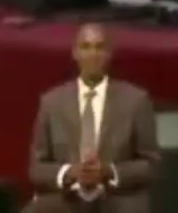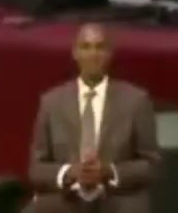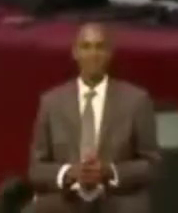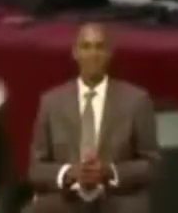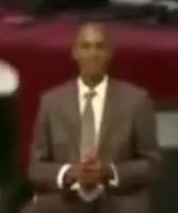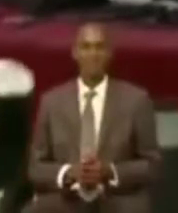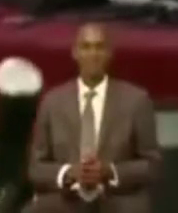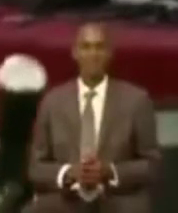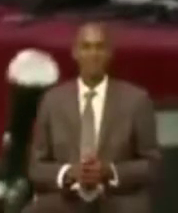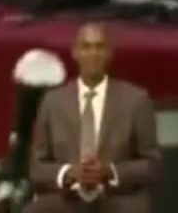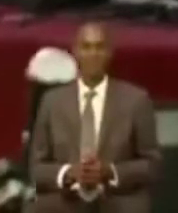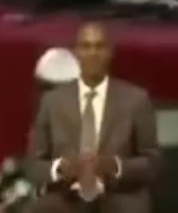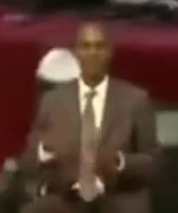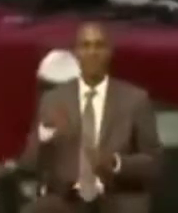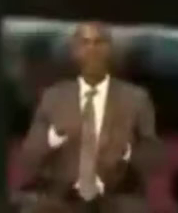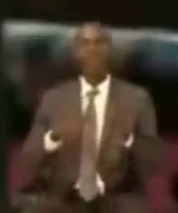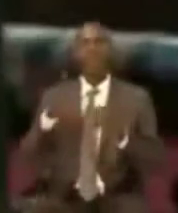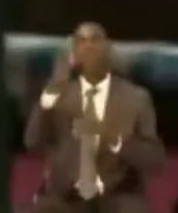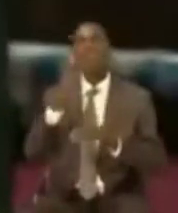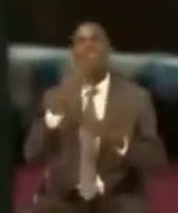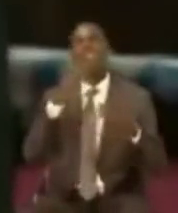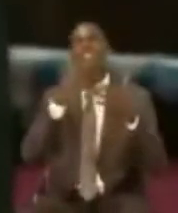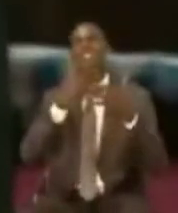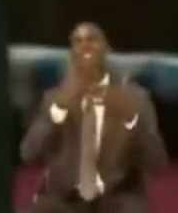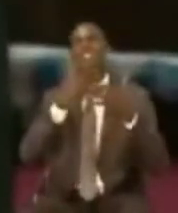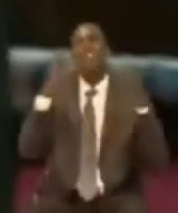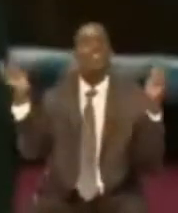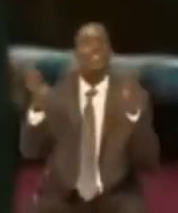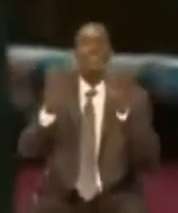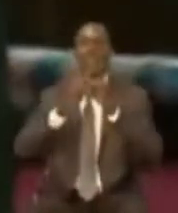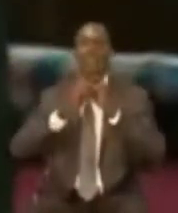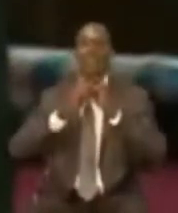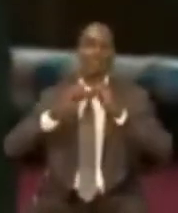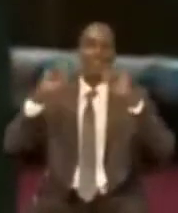People of God, shout hallelujah!